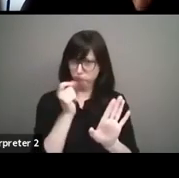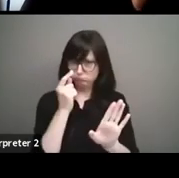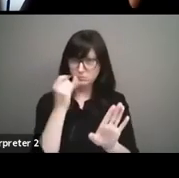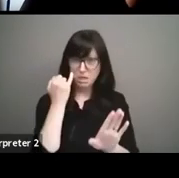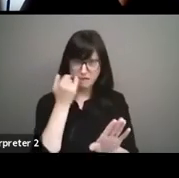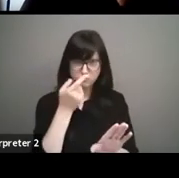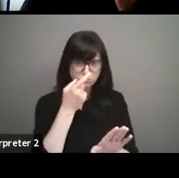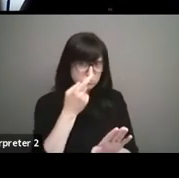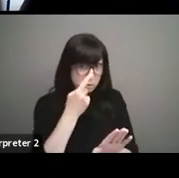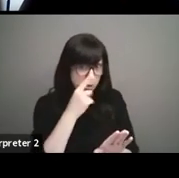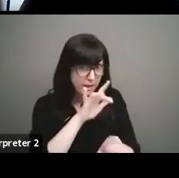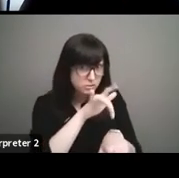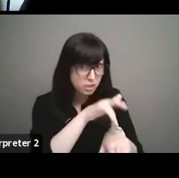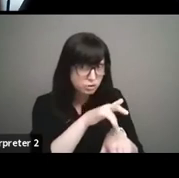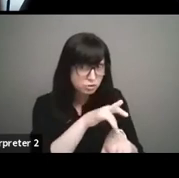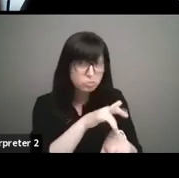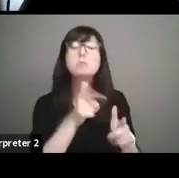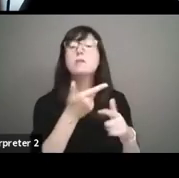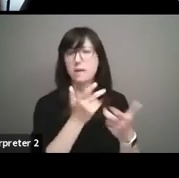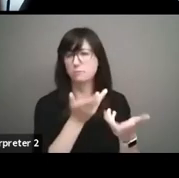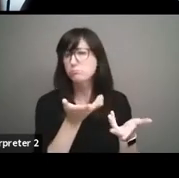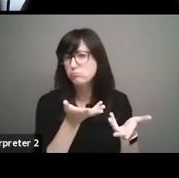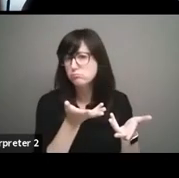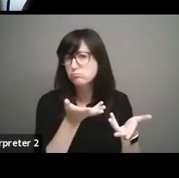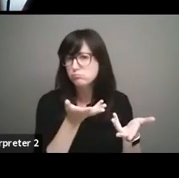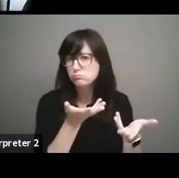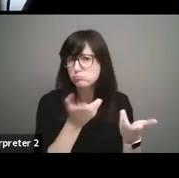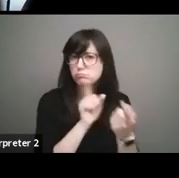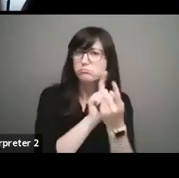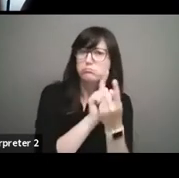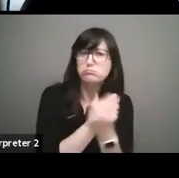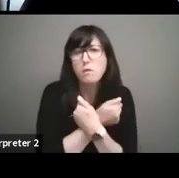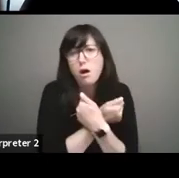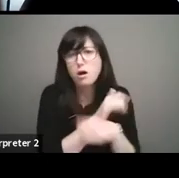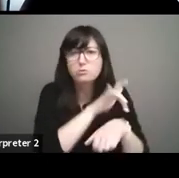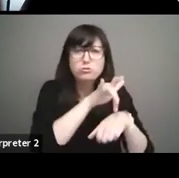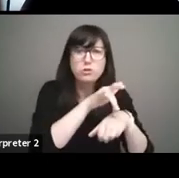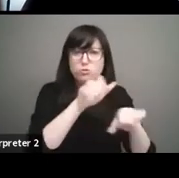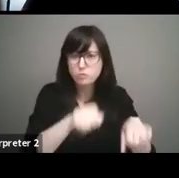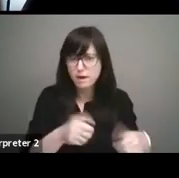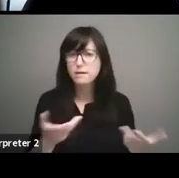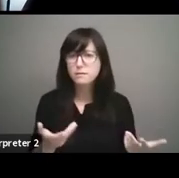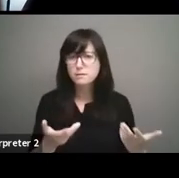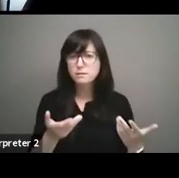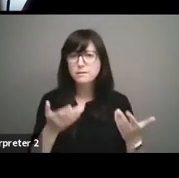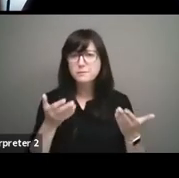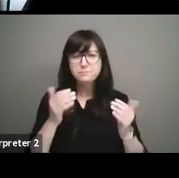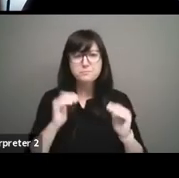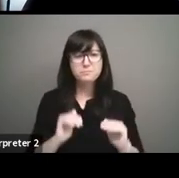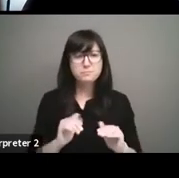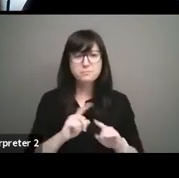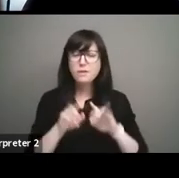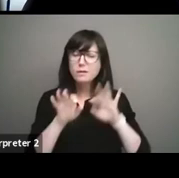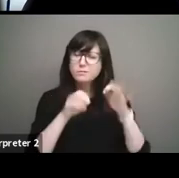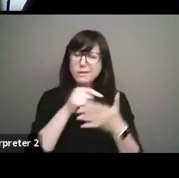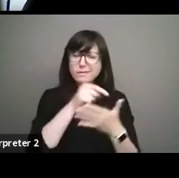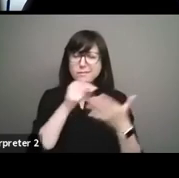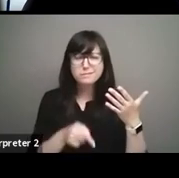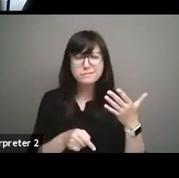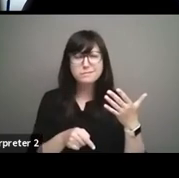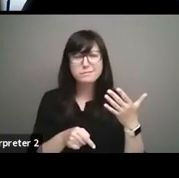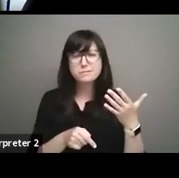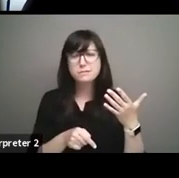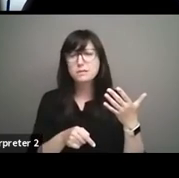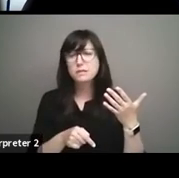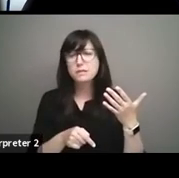for permission, things like that. And it talks about like all of like the stuff like not to do, but it